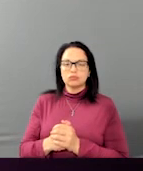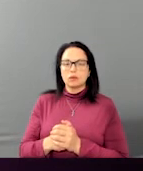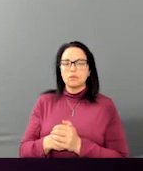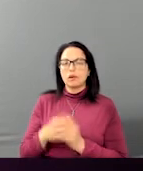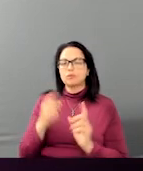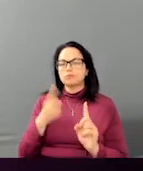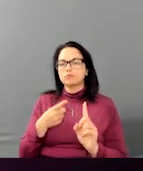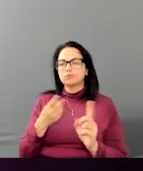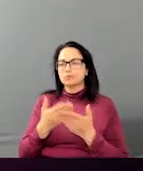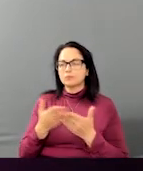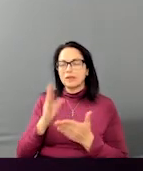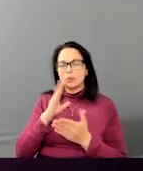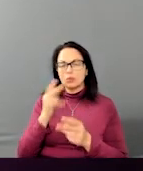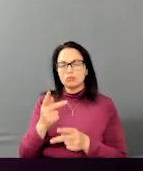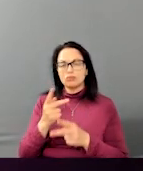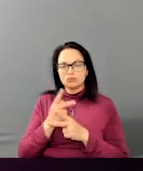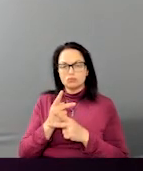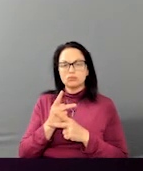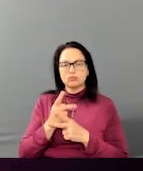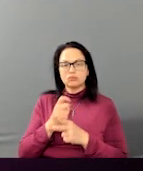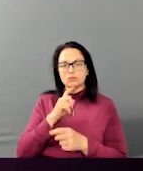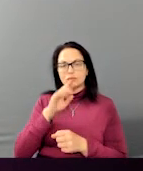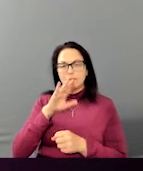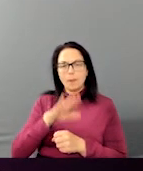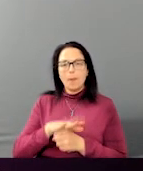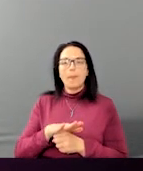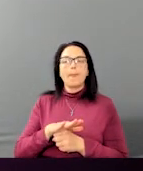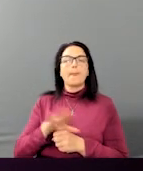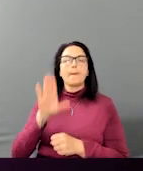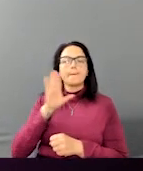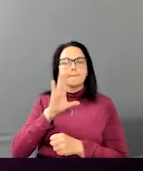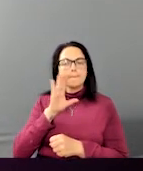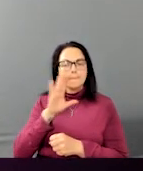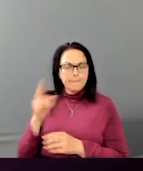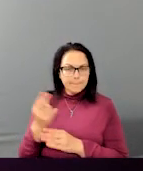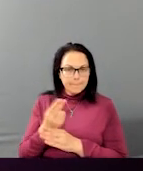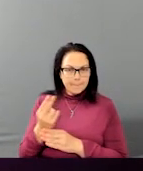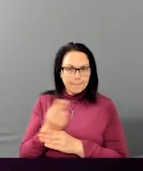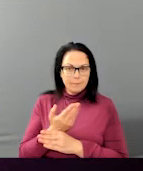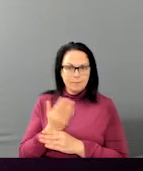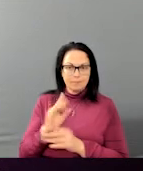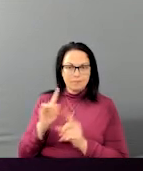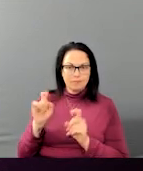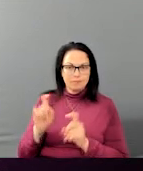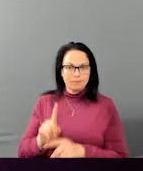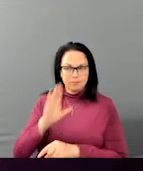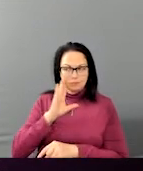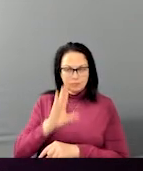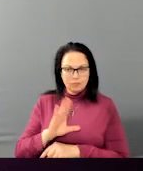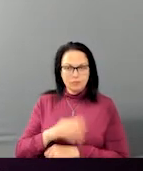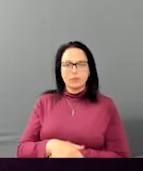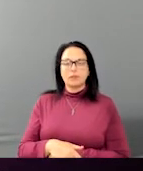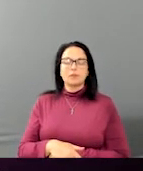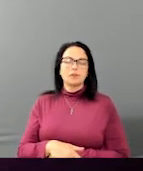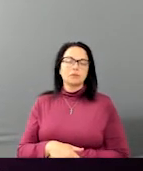it returns a promise, which we'll use in our test, at least in our Enzyme test.